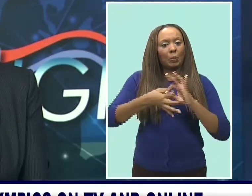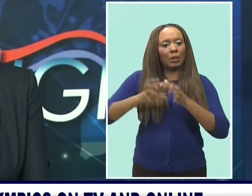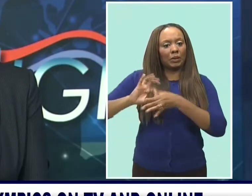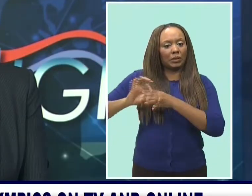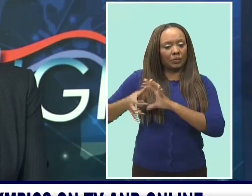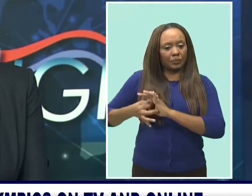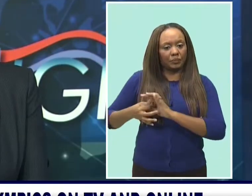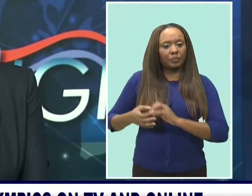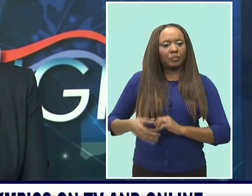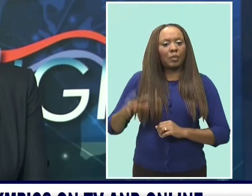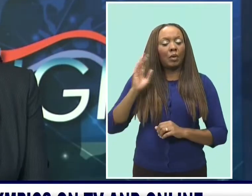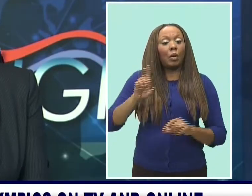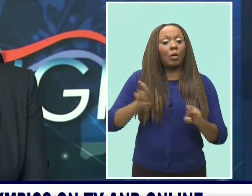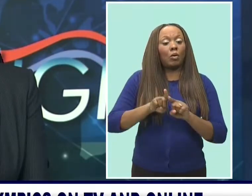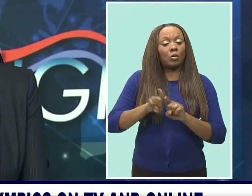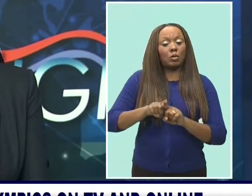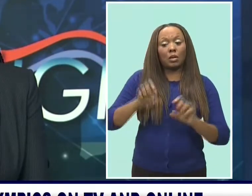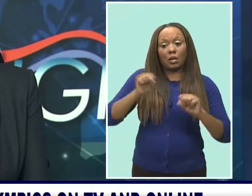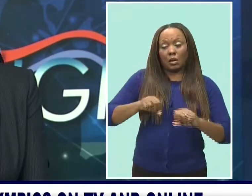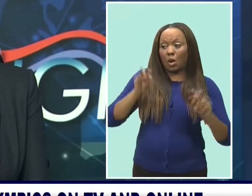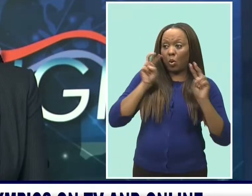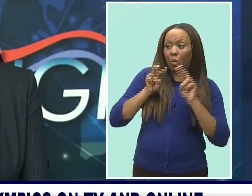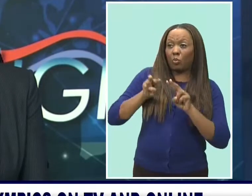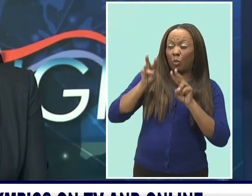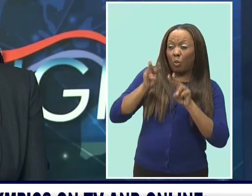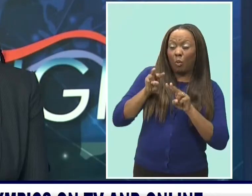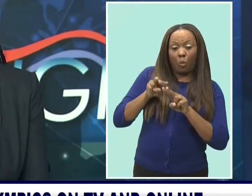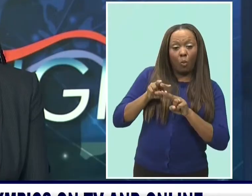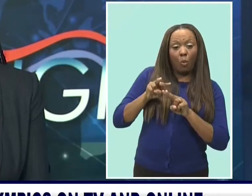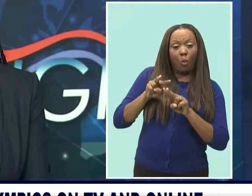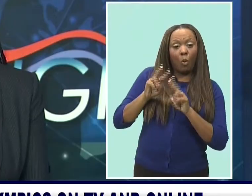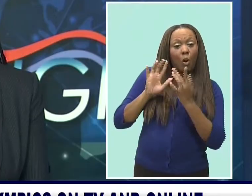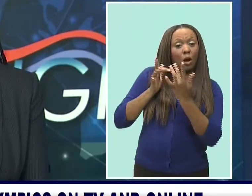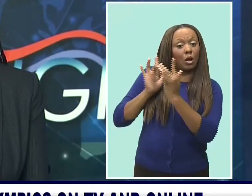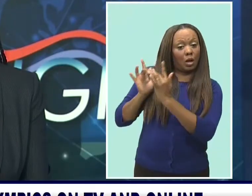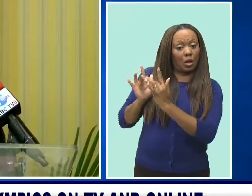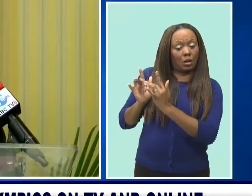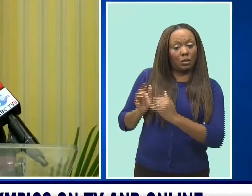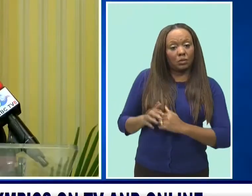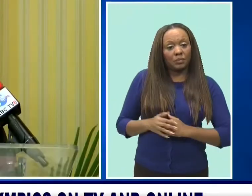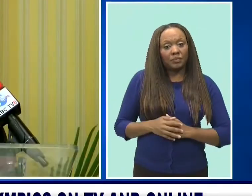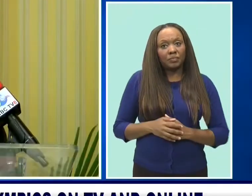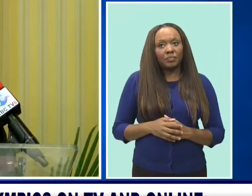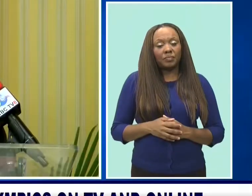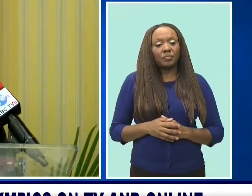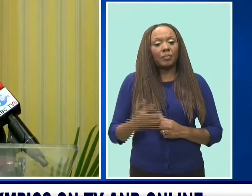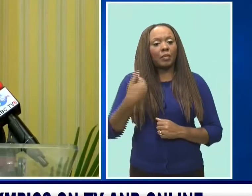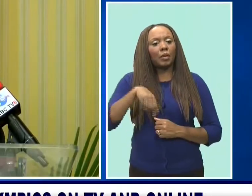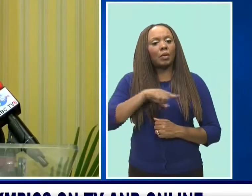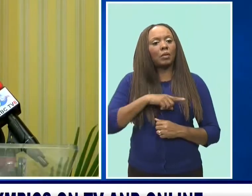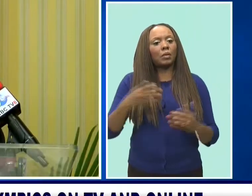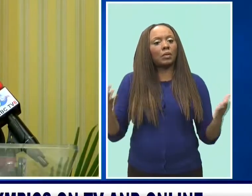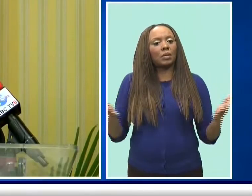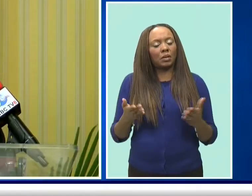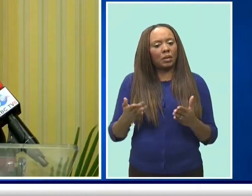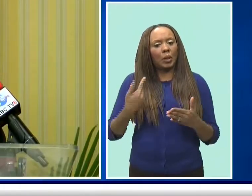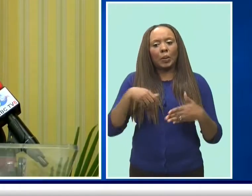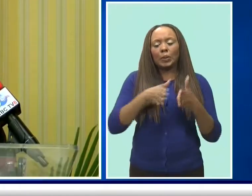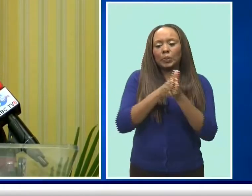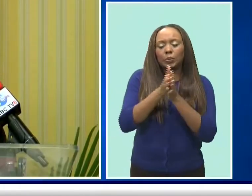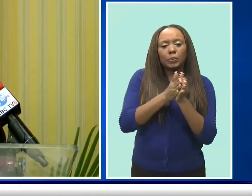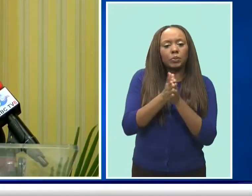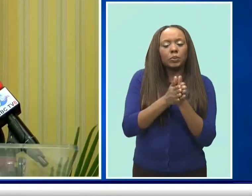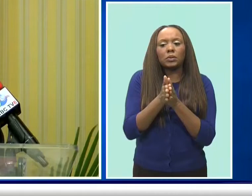to TV coverage, the Games will also be streamed online. The corporation is looking forward